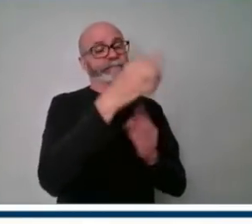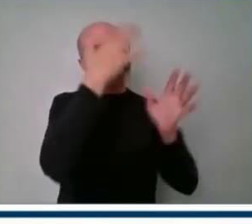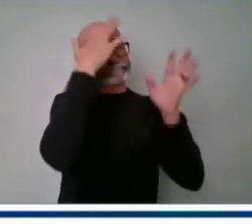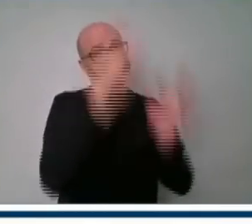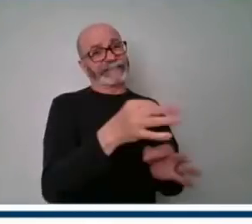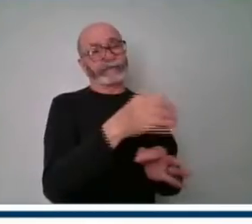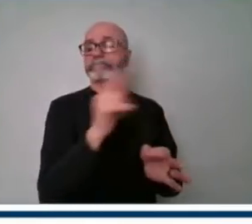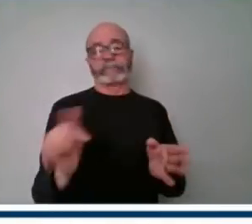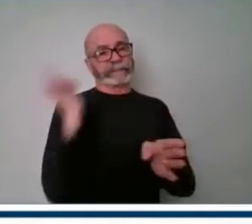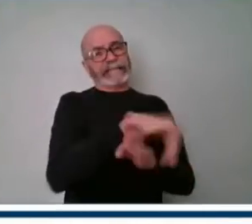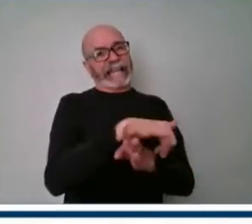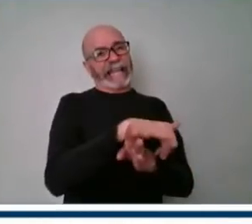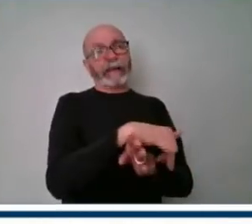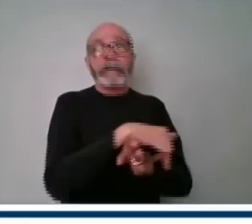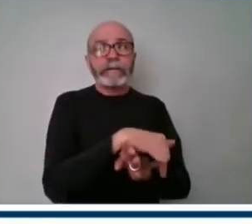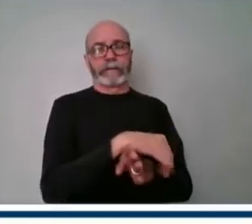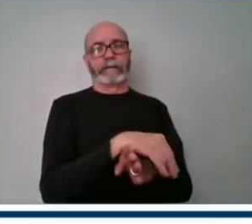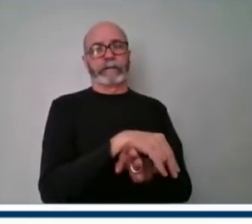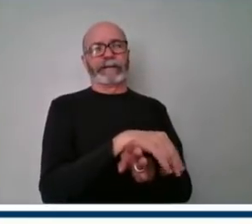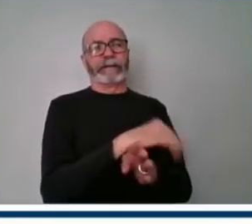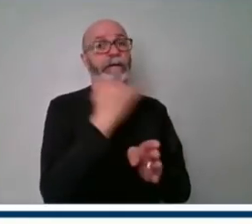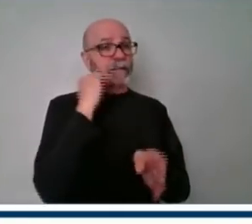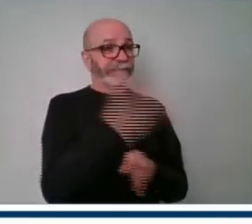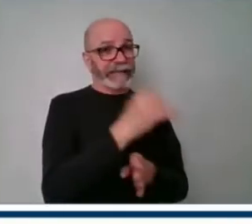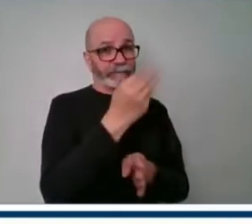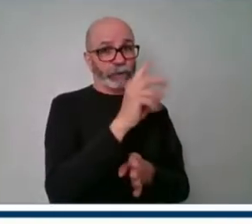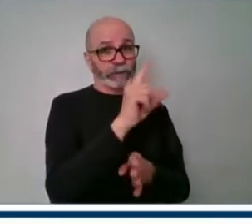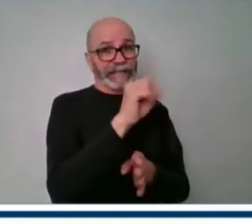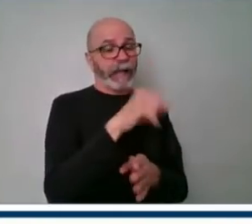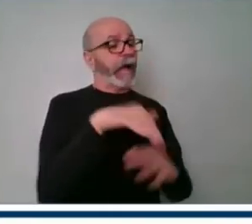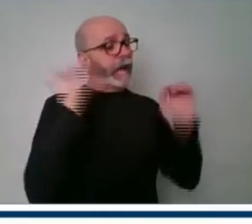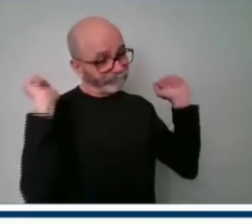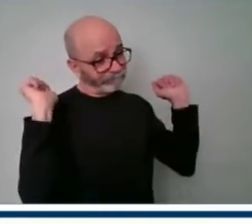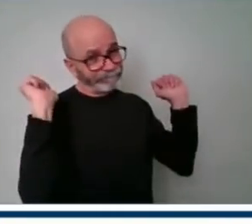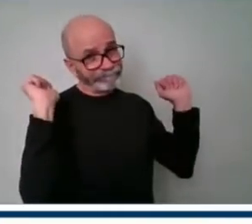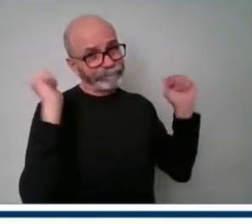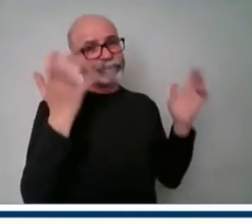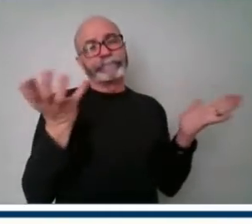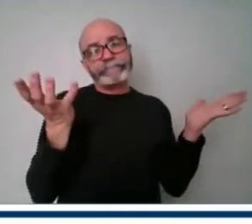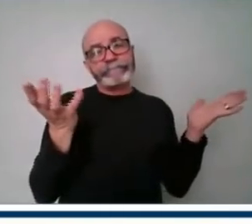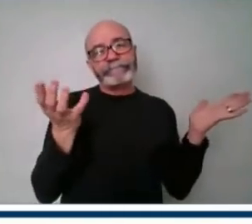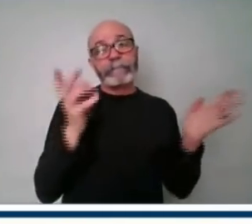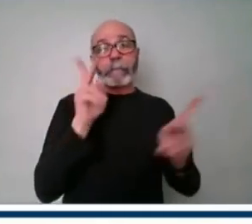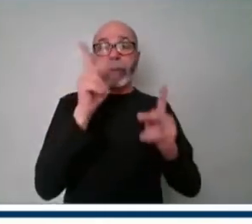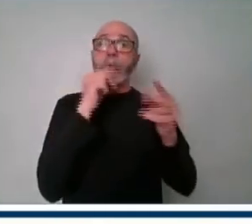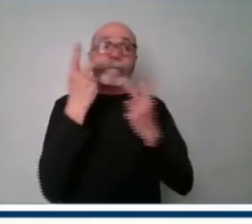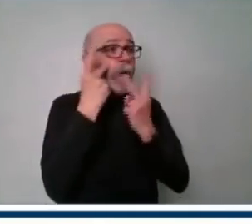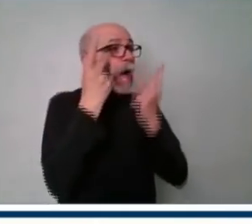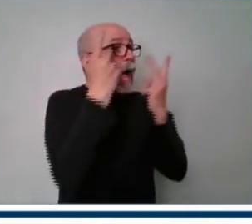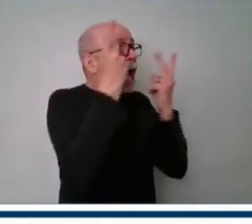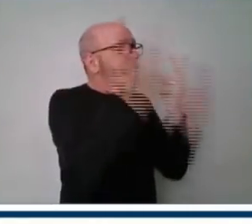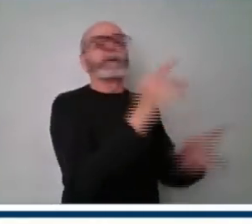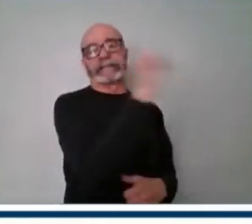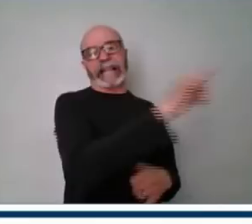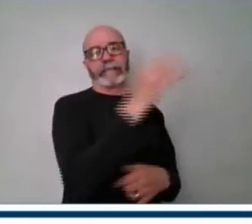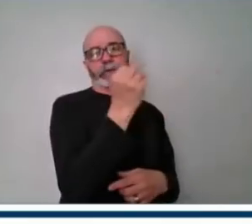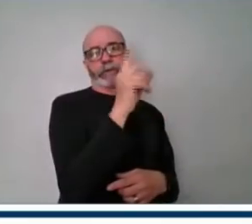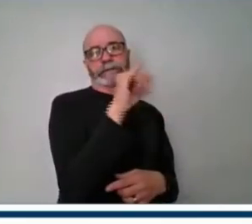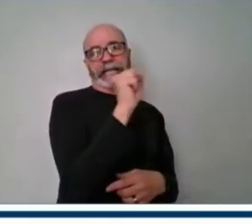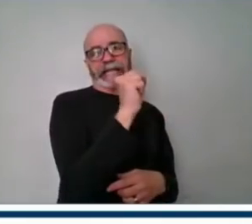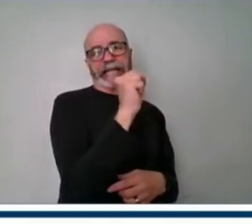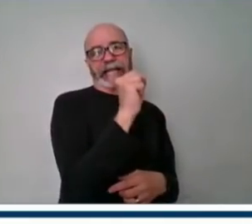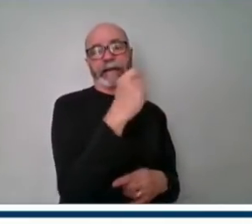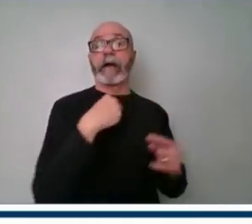self-isolation requirements for people going into their provinces. We had comfort on our end that they have